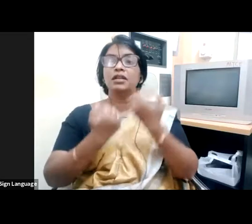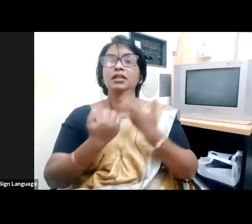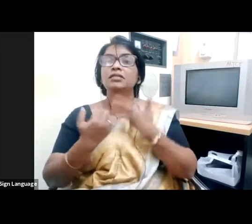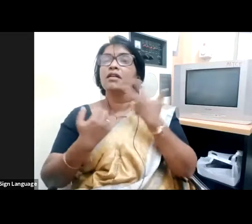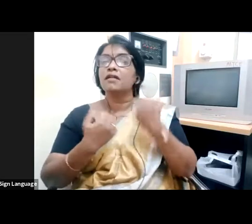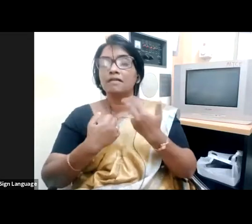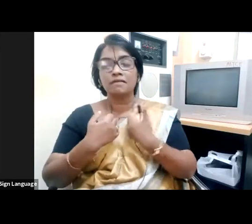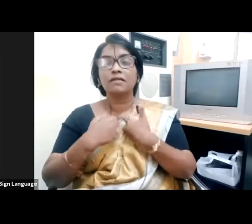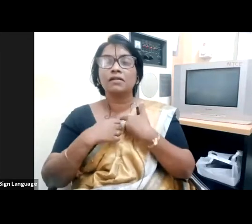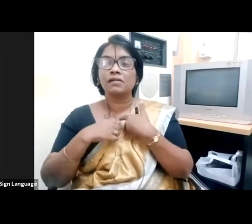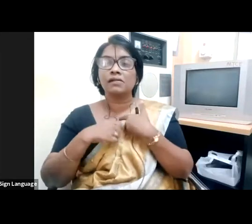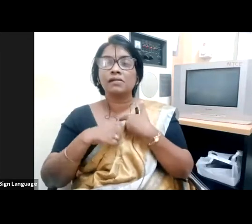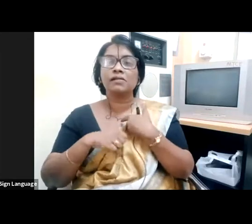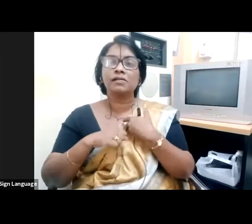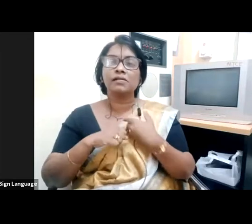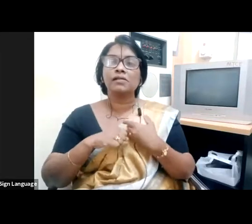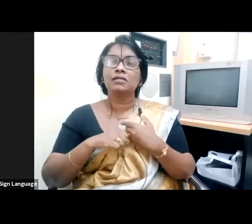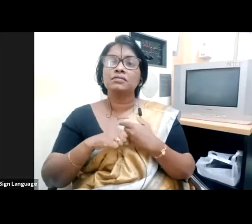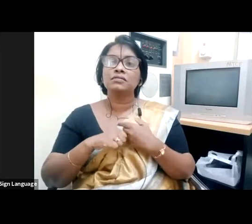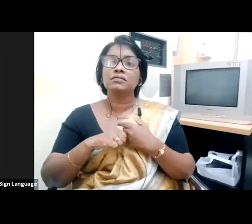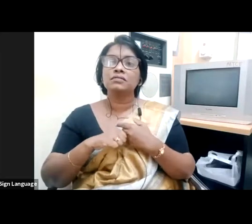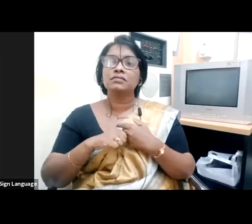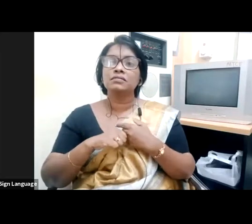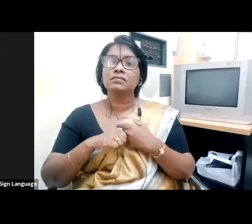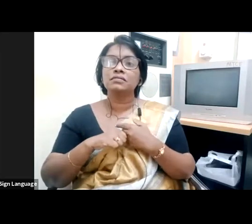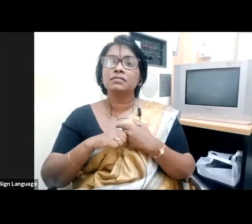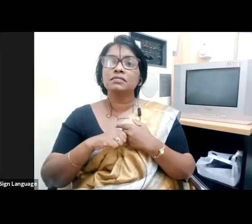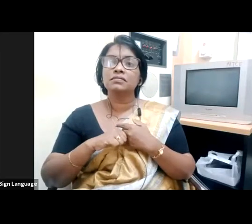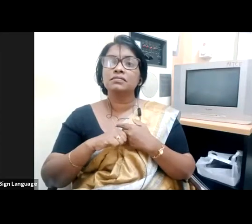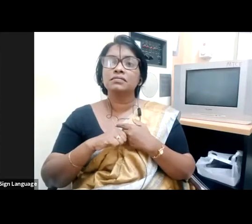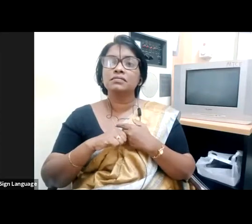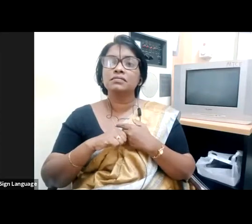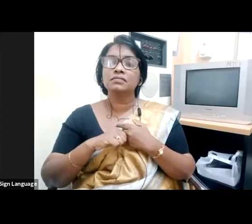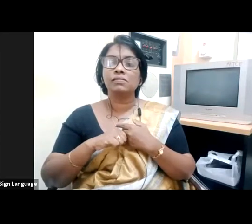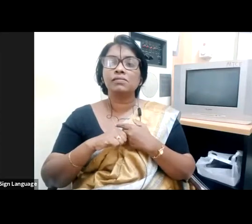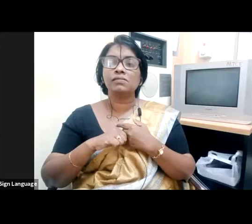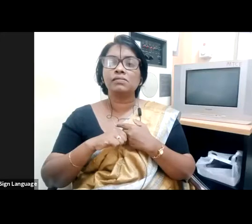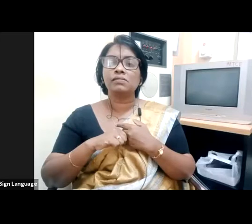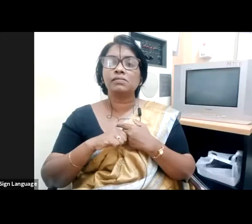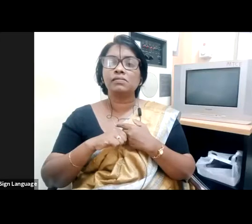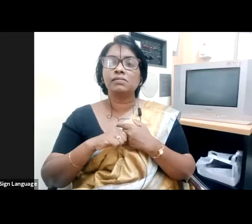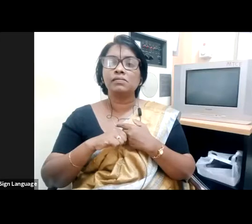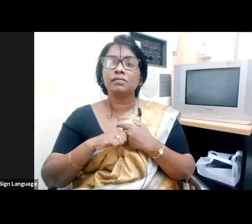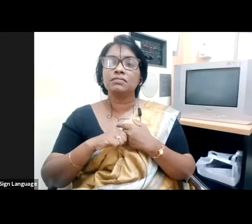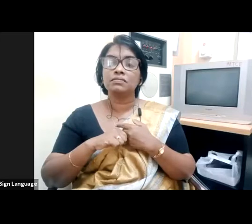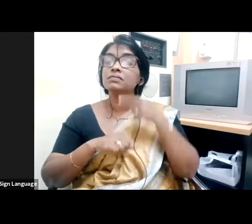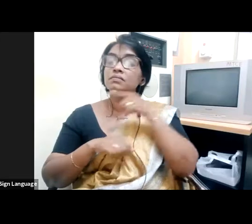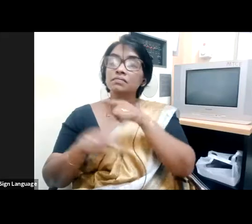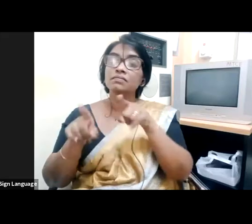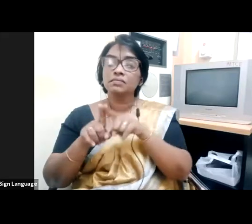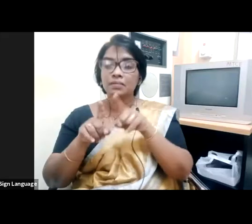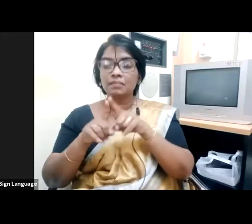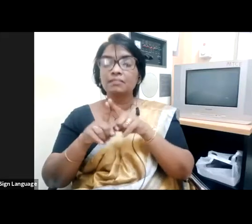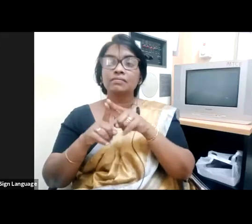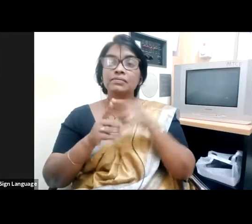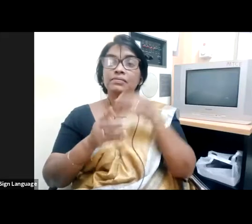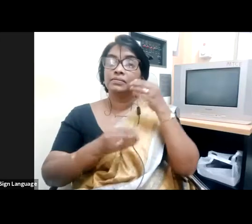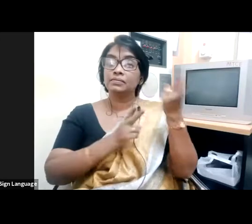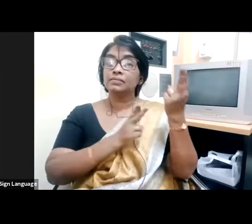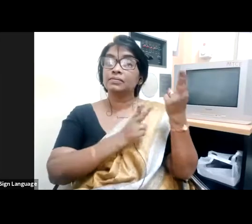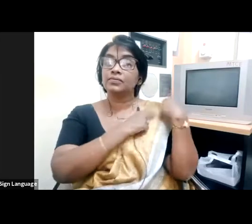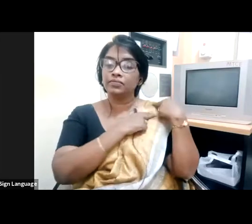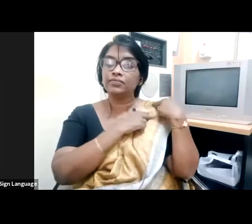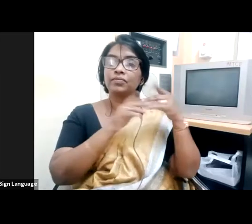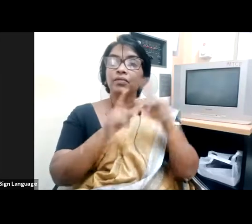where agents could then deposit the money, and we call them super agents. You needed a platform where individuals could